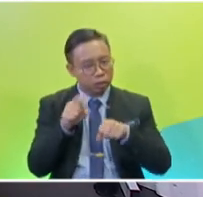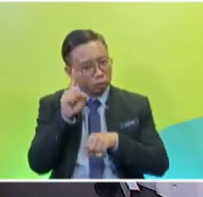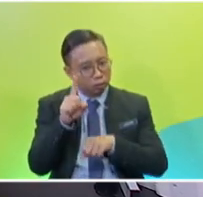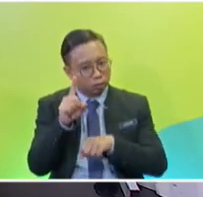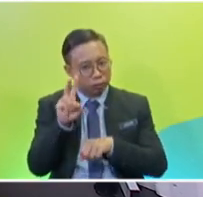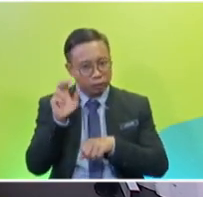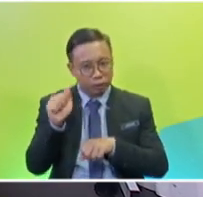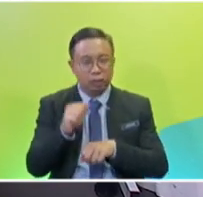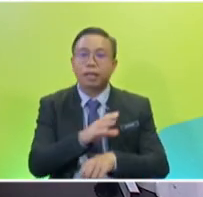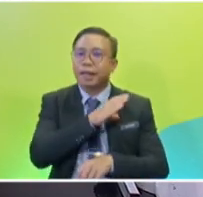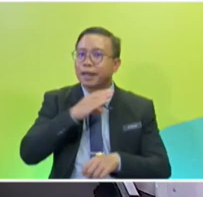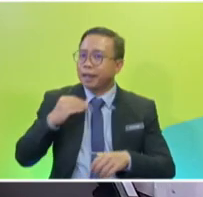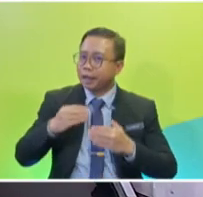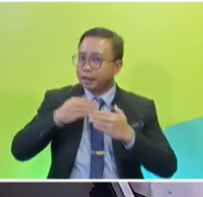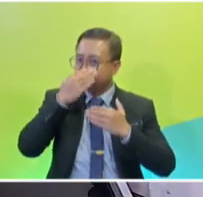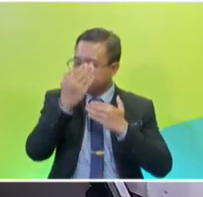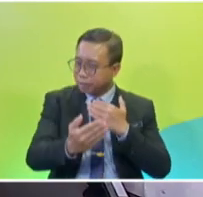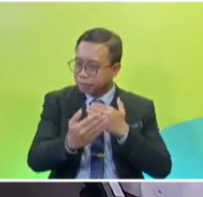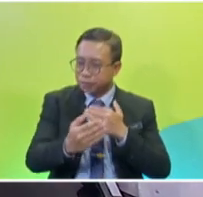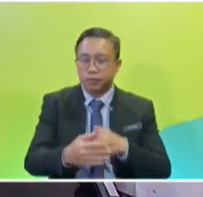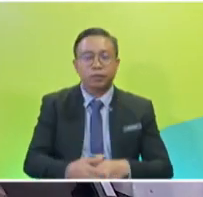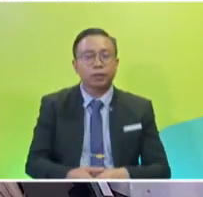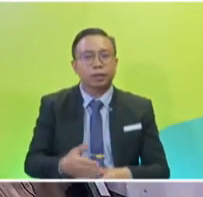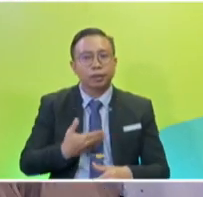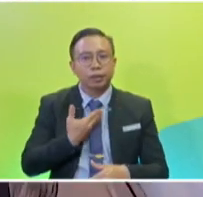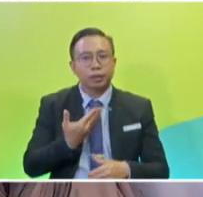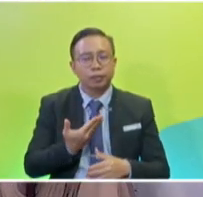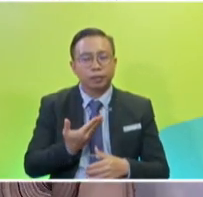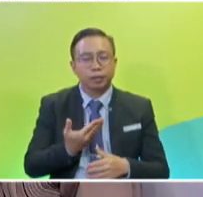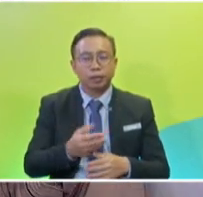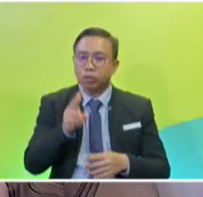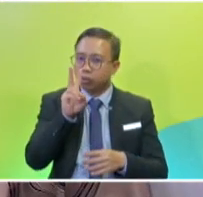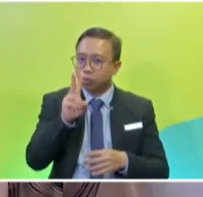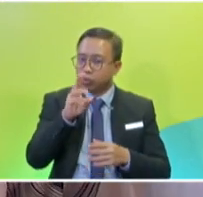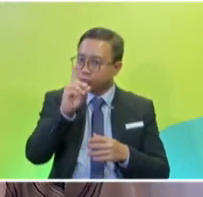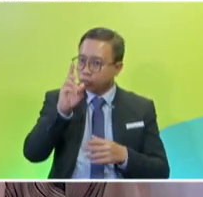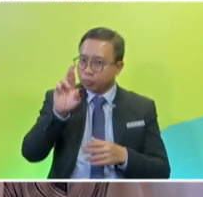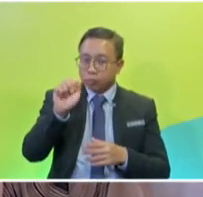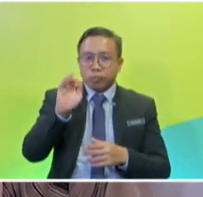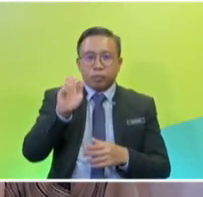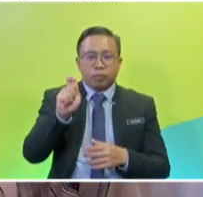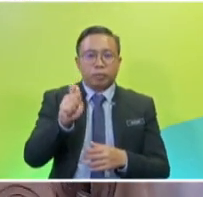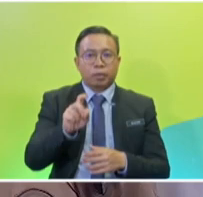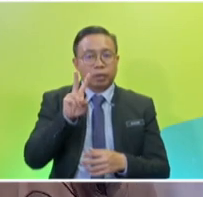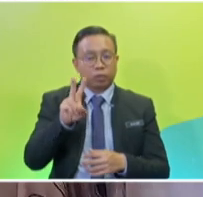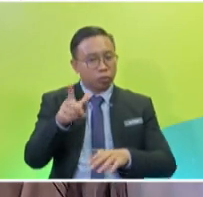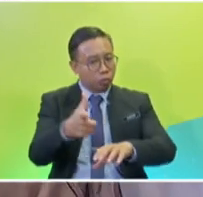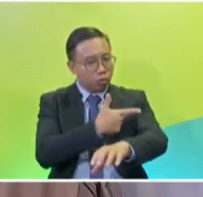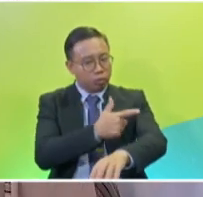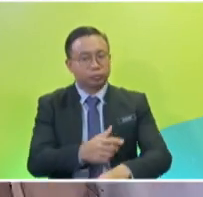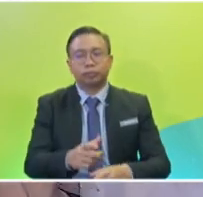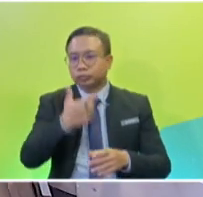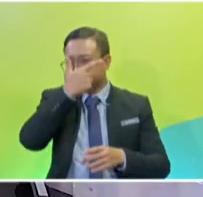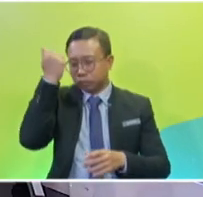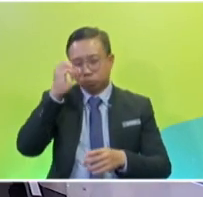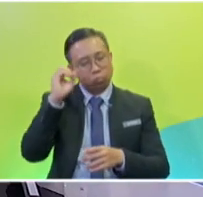Okay. And the next VA will be was grateful. So, when you do your draft, it doesn't have to be too long, because you don't